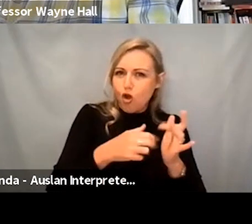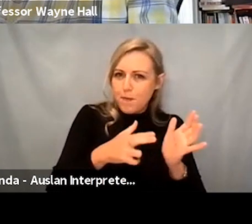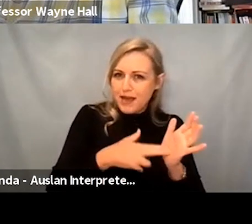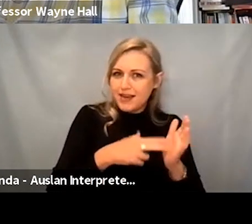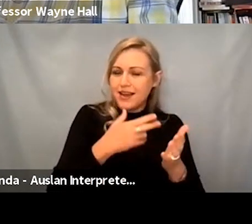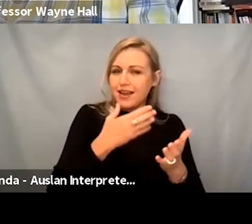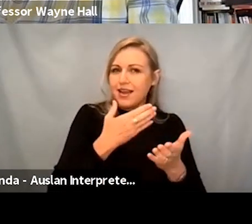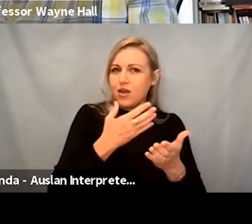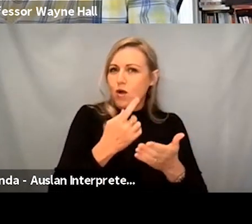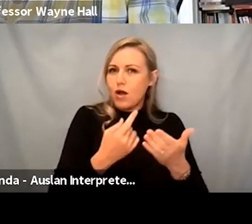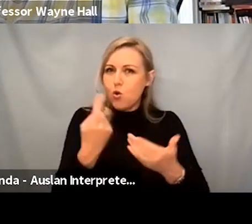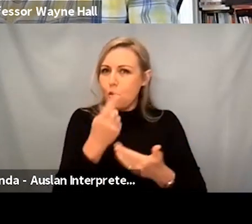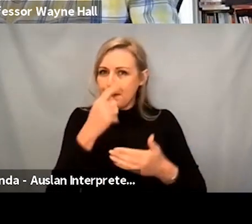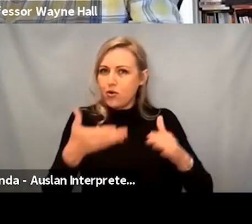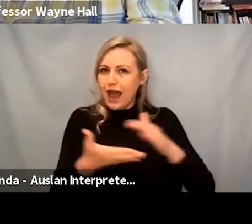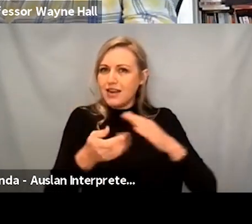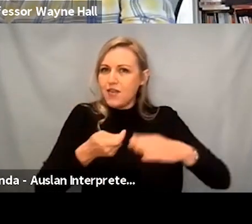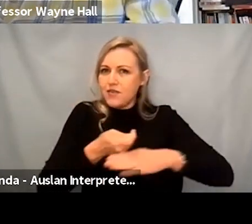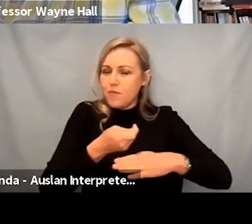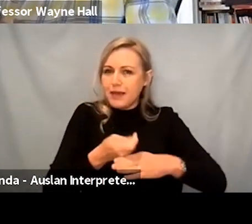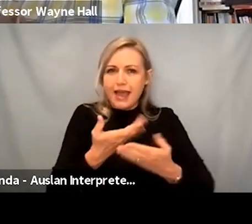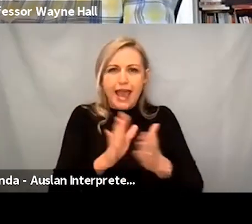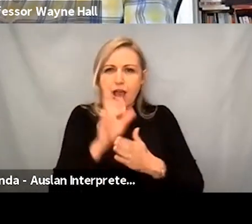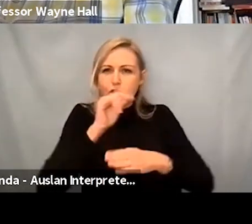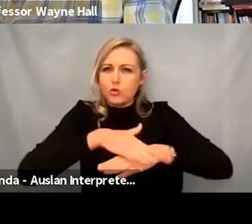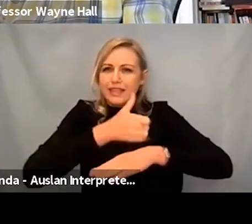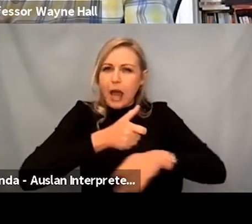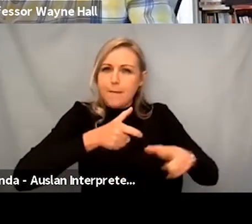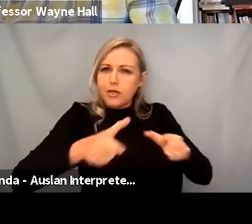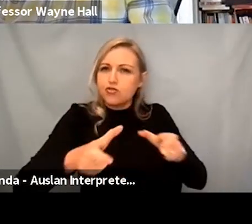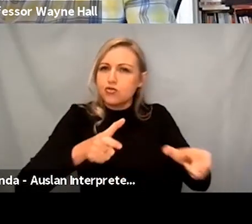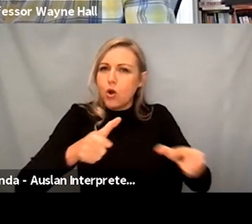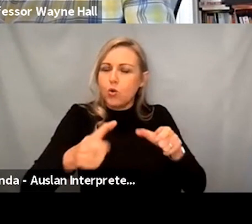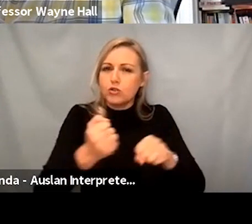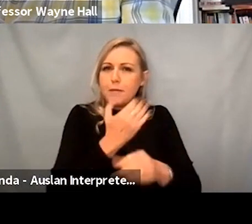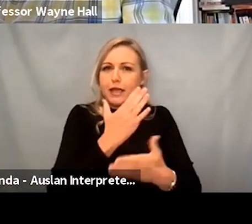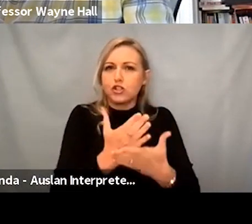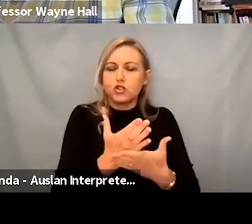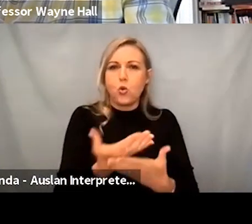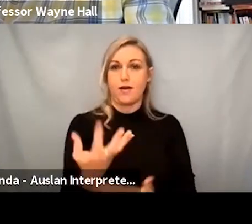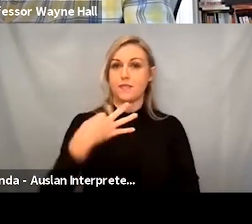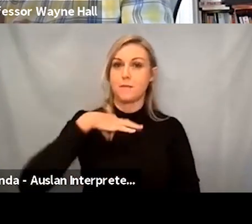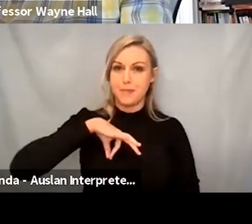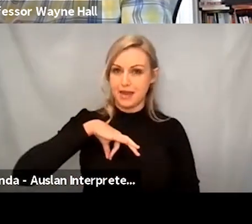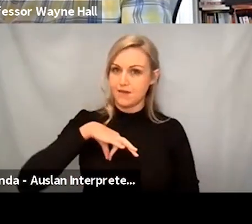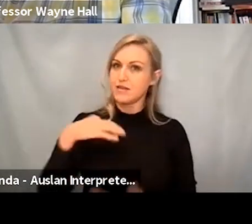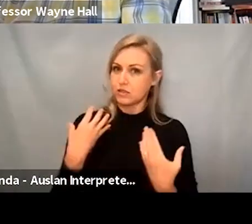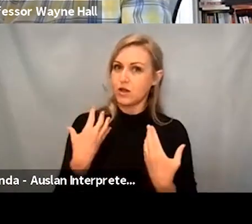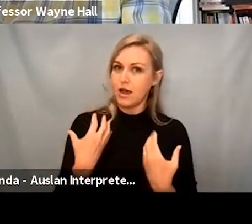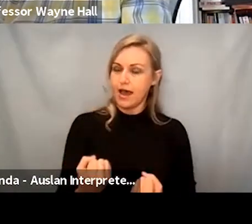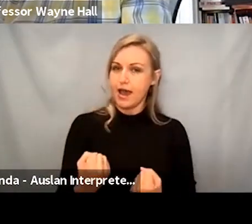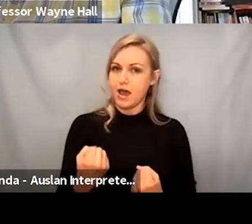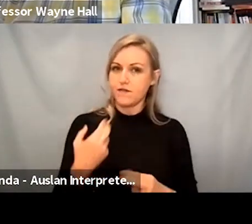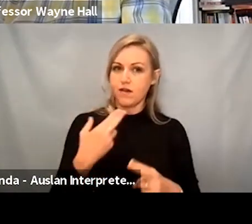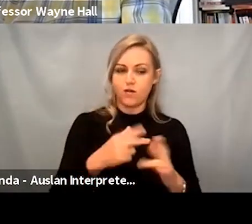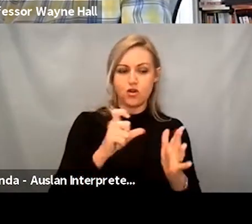I mean, what controls can you put in place to ensure that the benefits are there from the